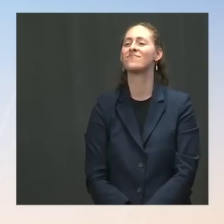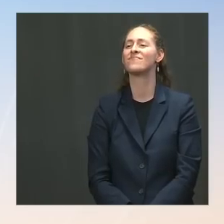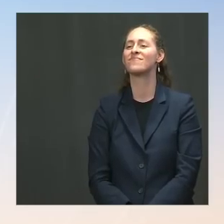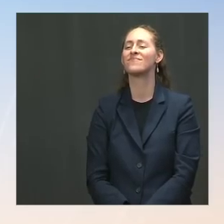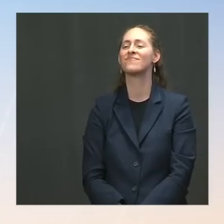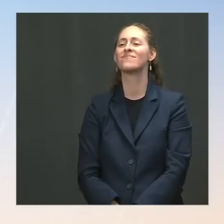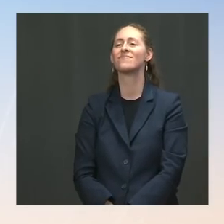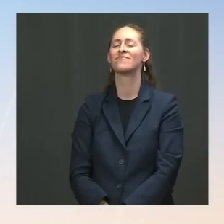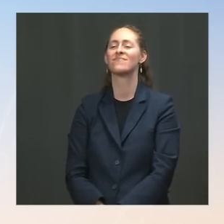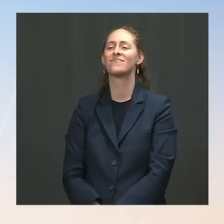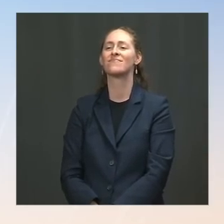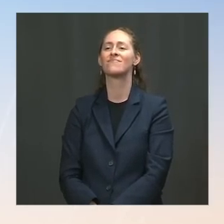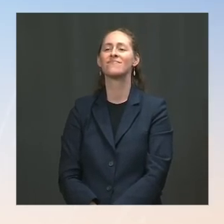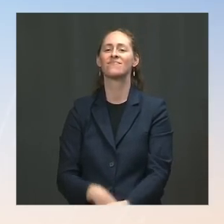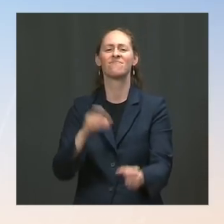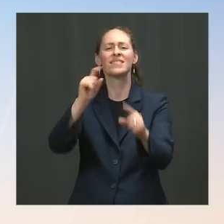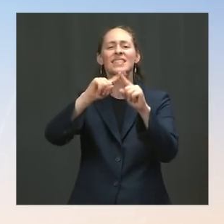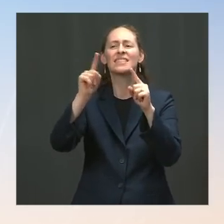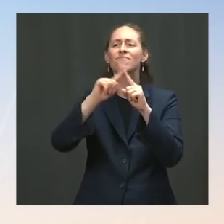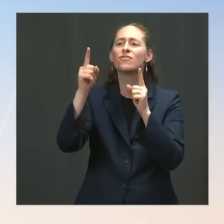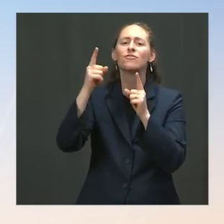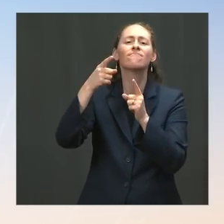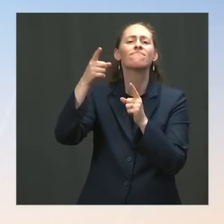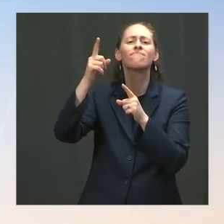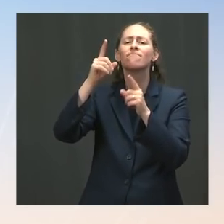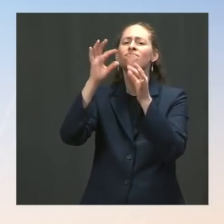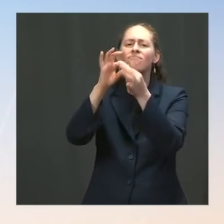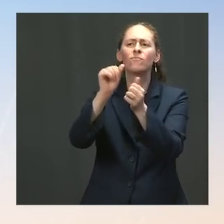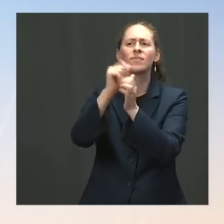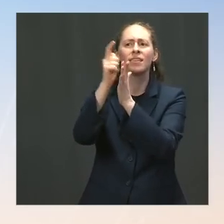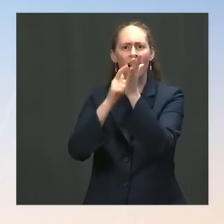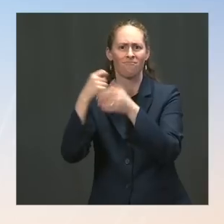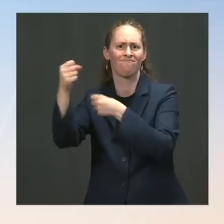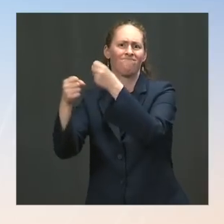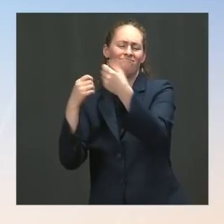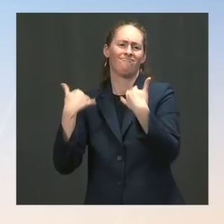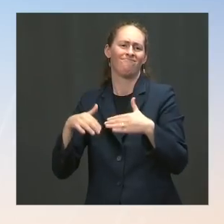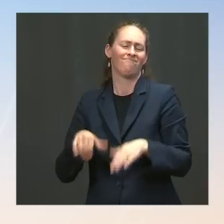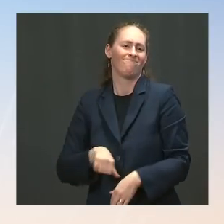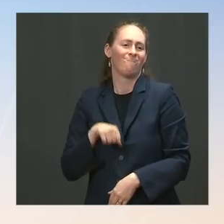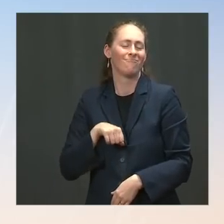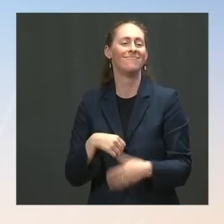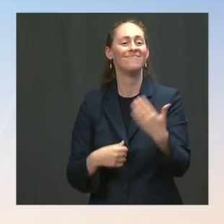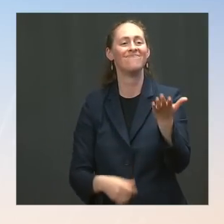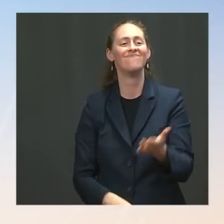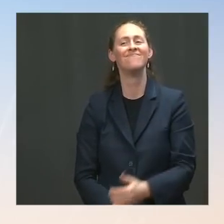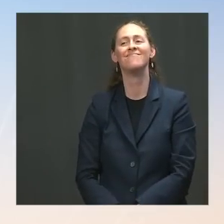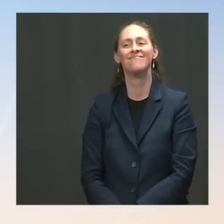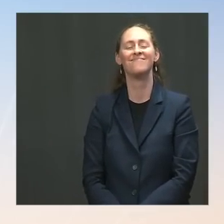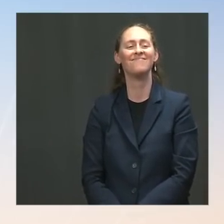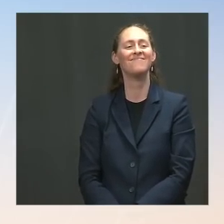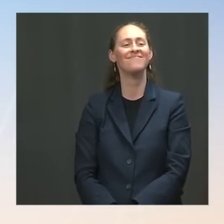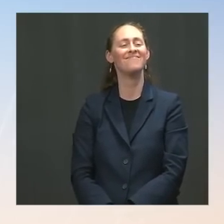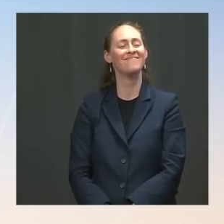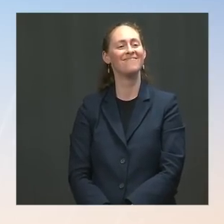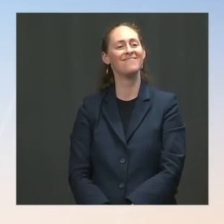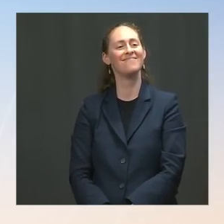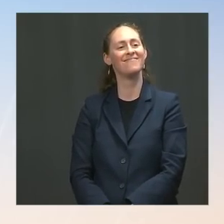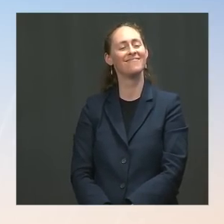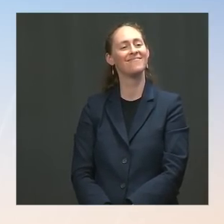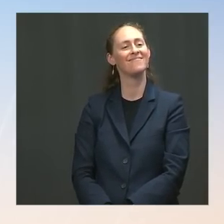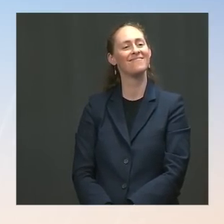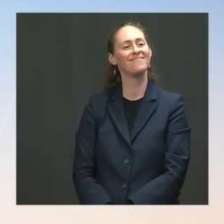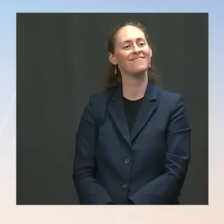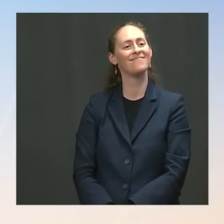drive his decisions moving forward. Amr, why don't you kick us off? Thank you. Two questions. So first I wanted to ask about something related